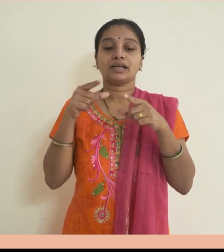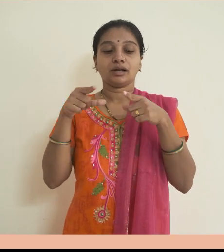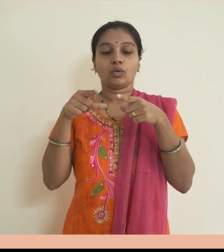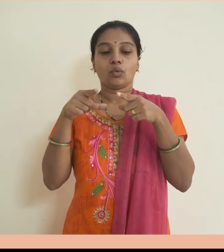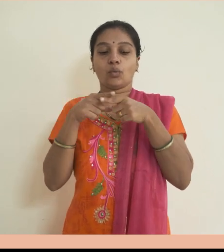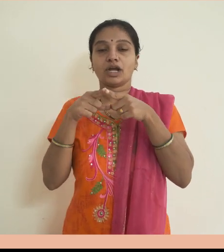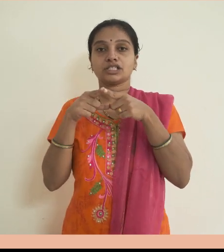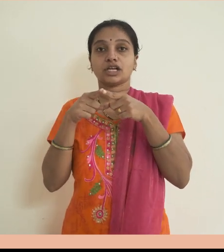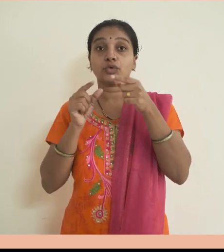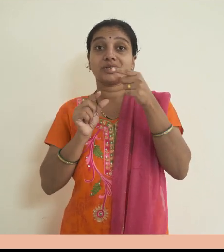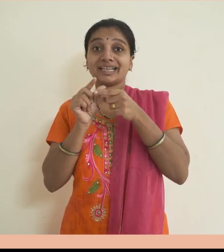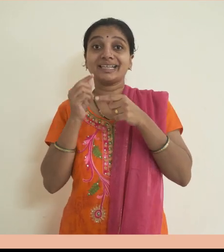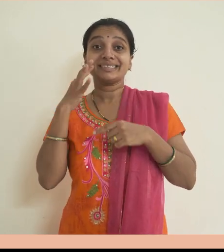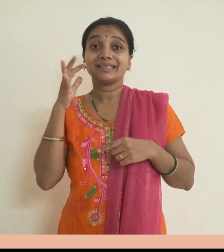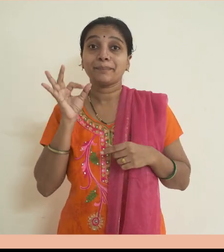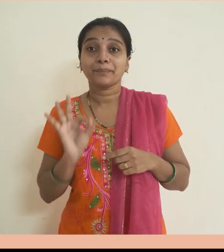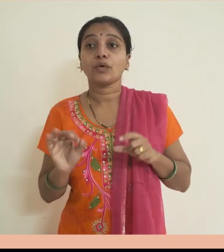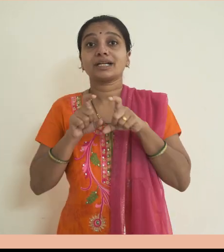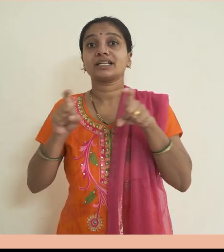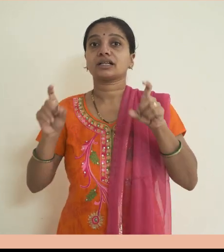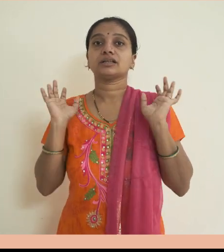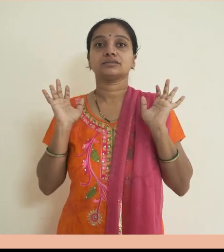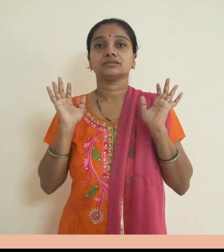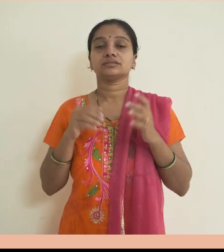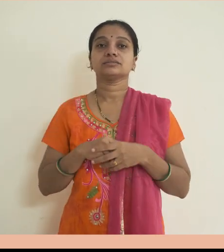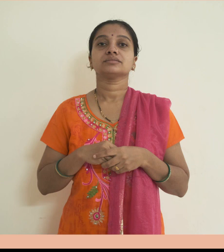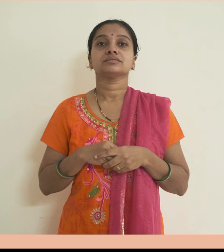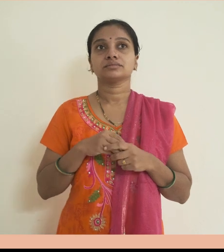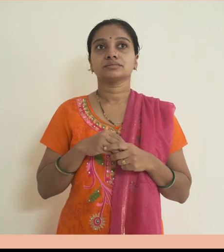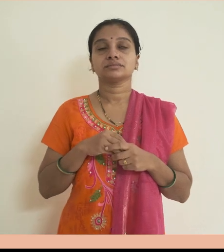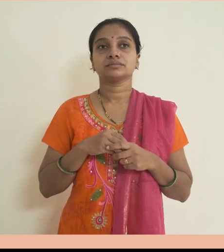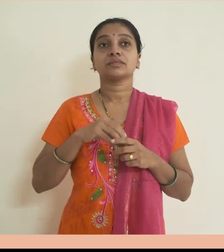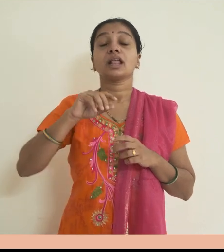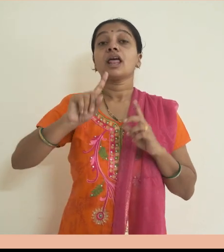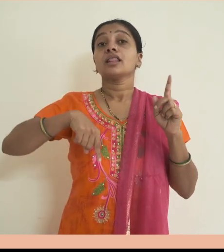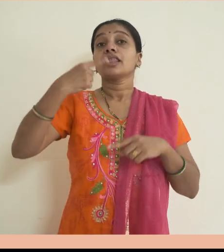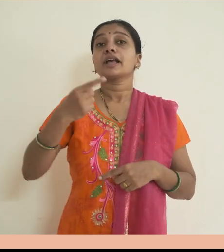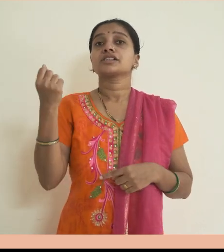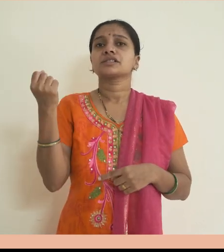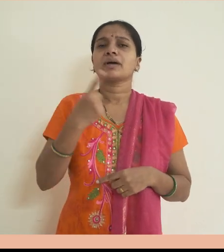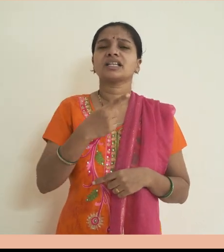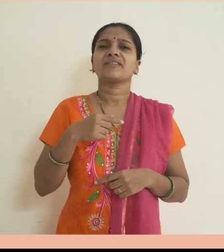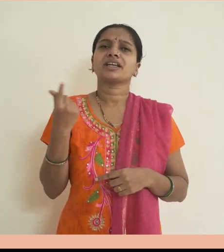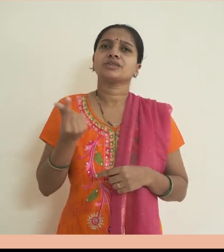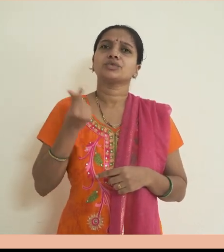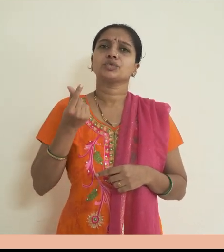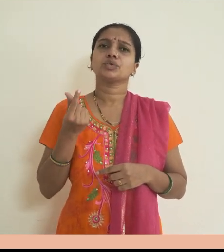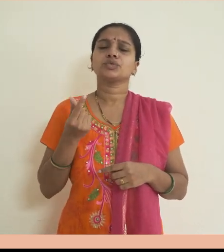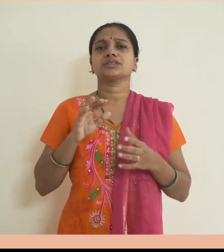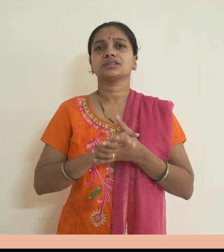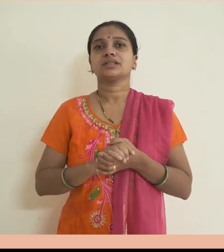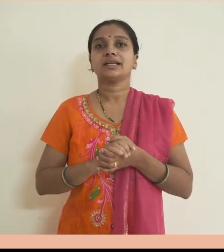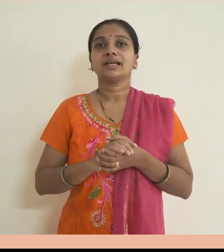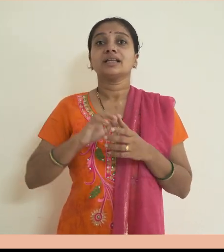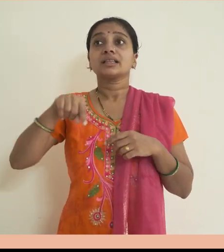cycle, one can sterilize it with warm water and keep it ready for use for the next month. One